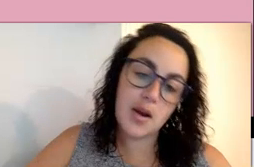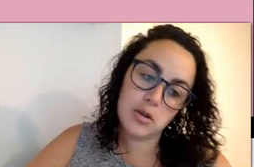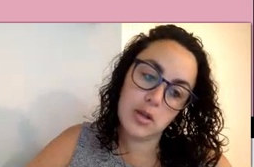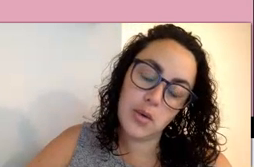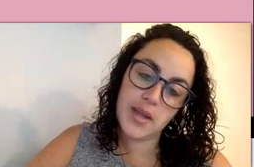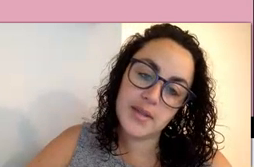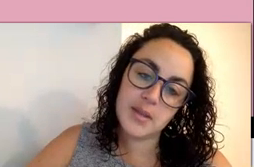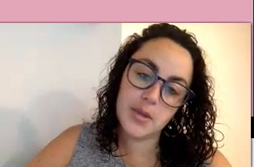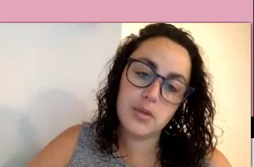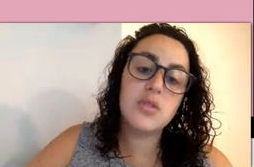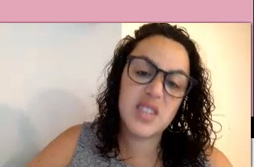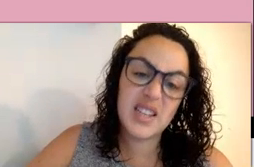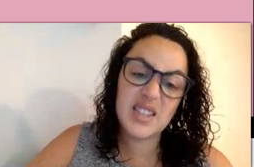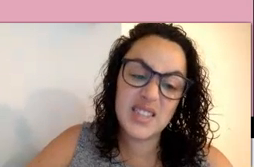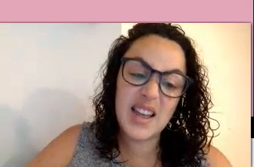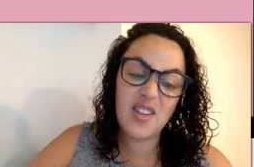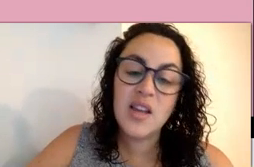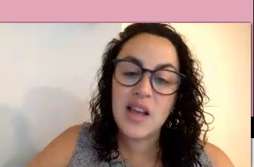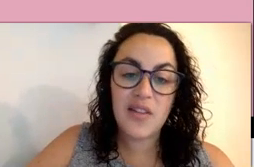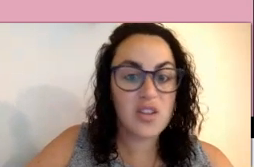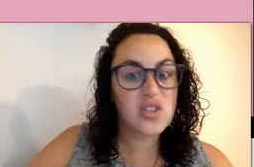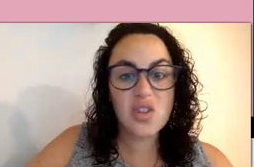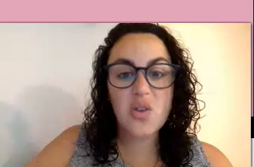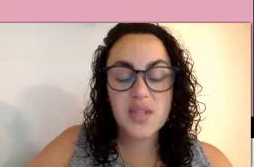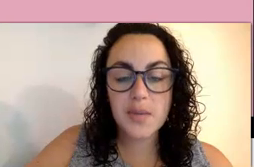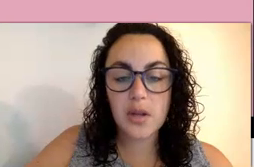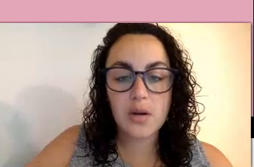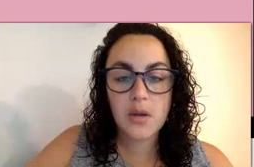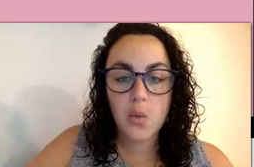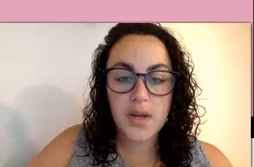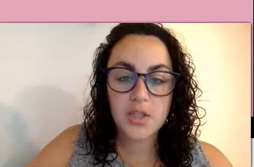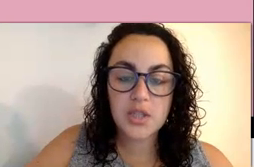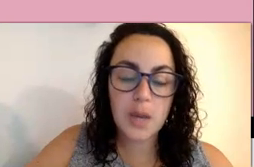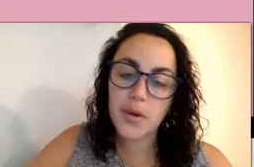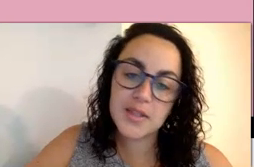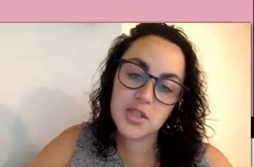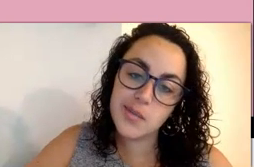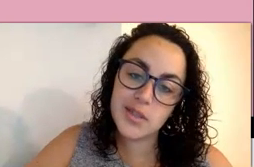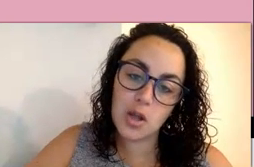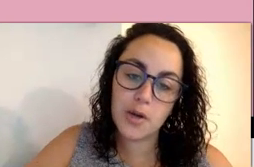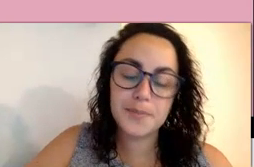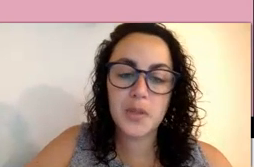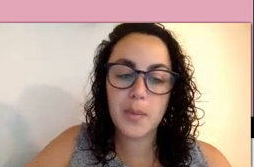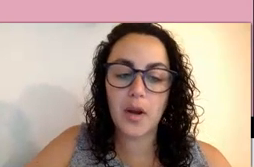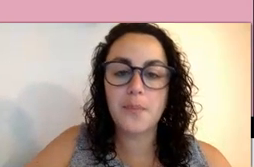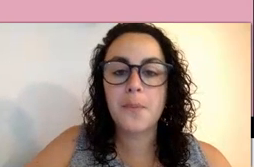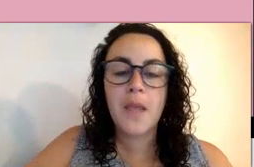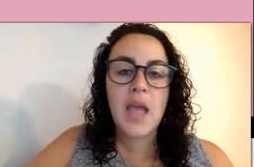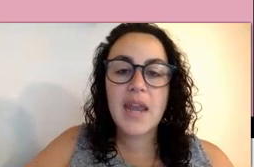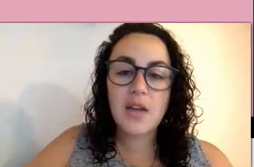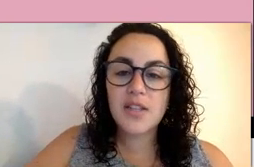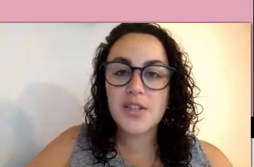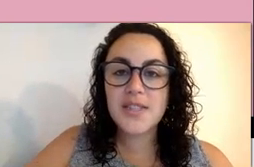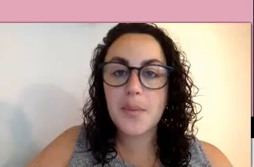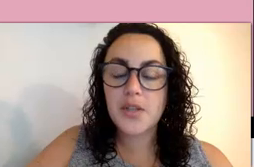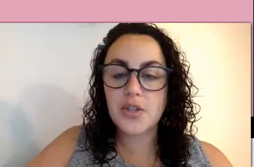W and our lowercase W. You can see now how they look so similar. One is just the uppercase is just a little bit taller, a little bit bigger.